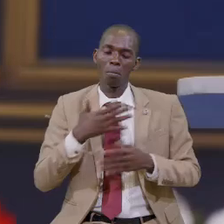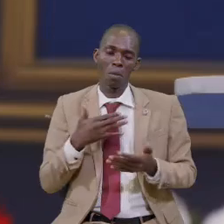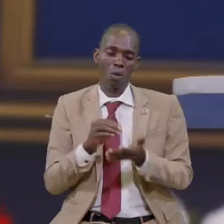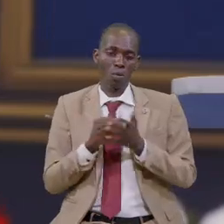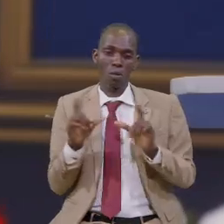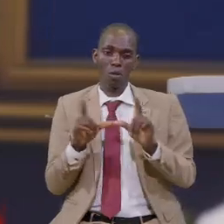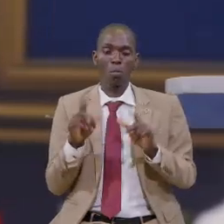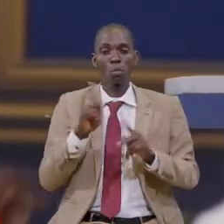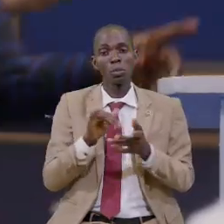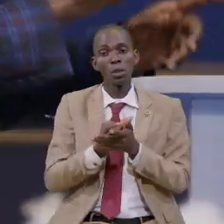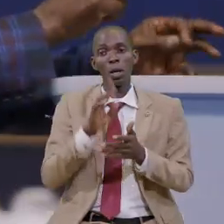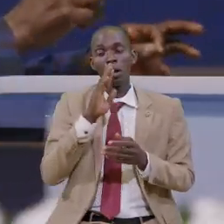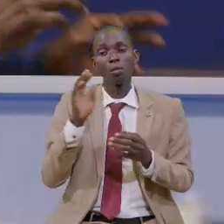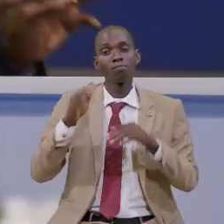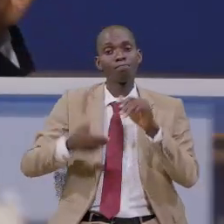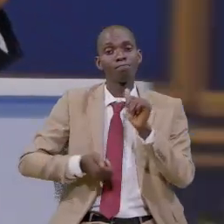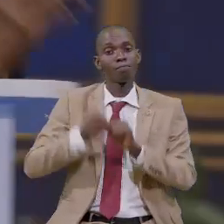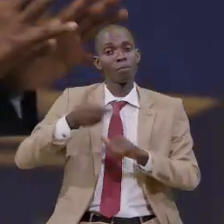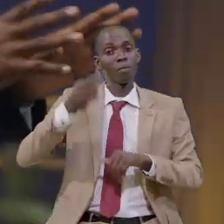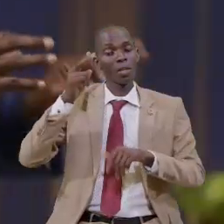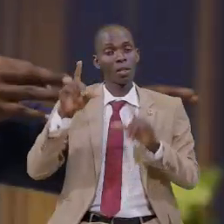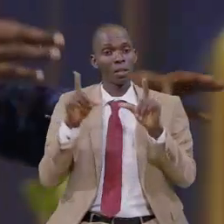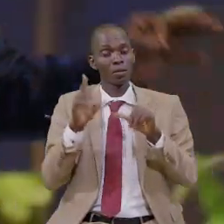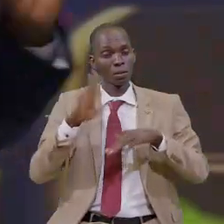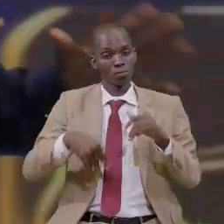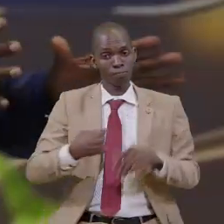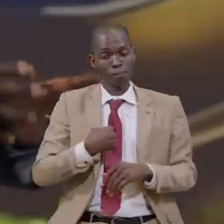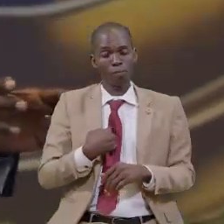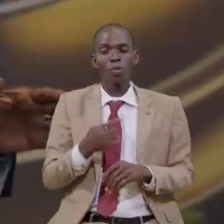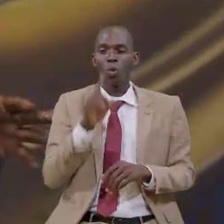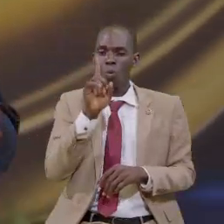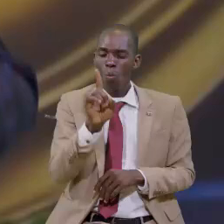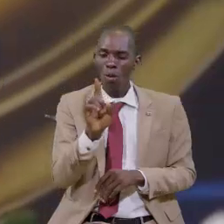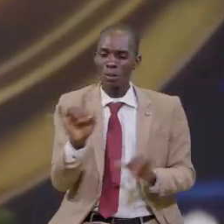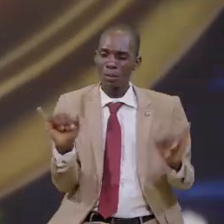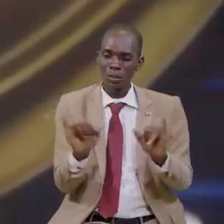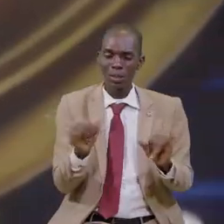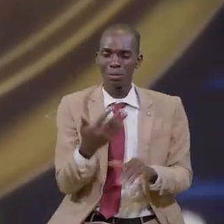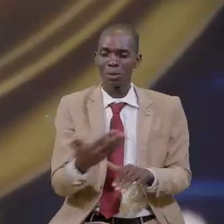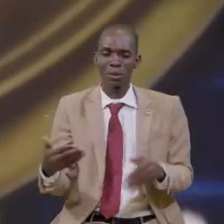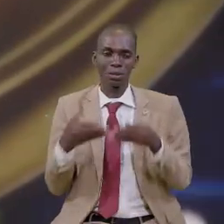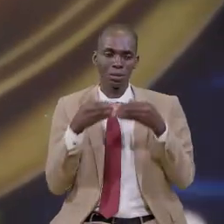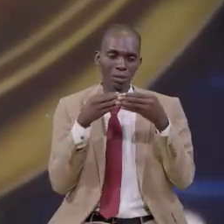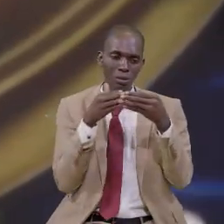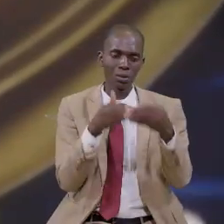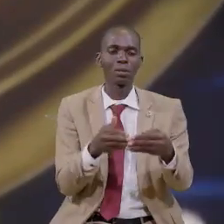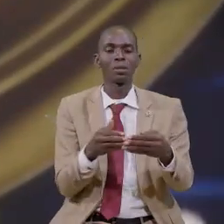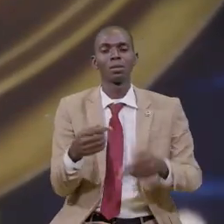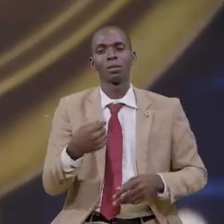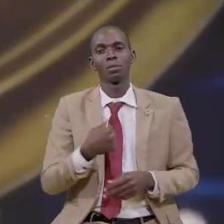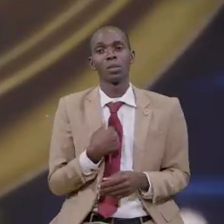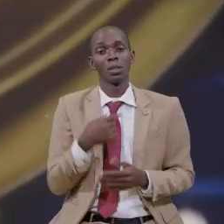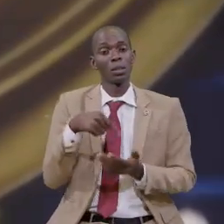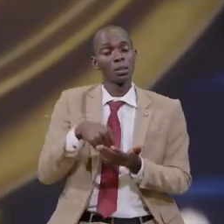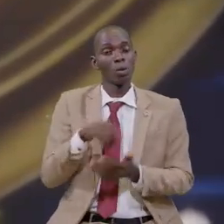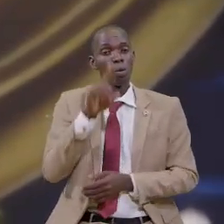said, one thing guides me. This one thing I